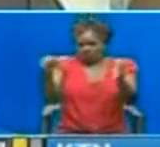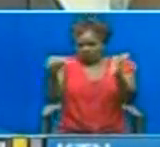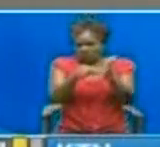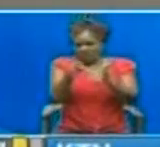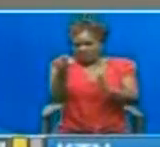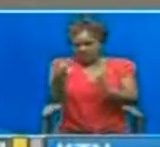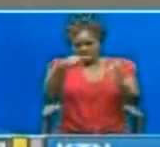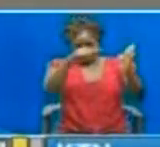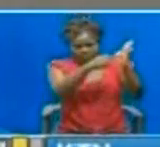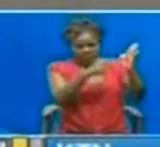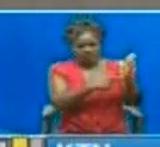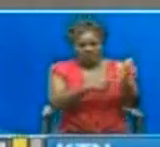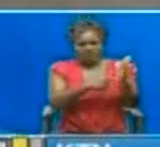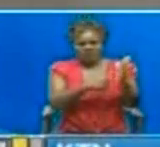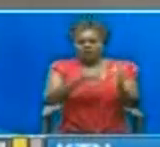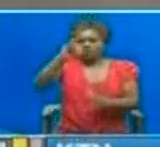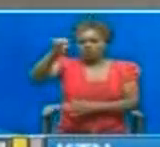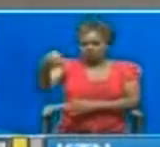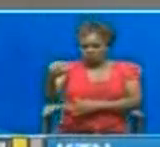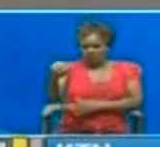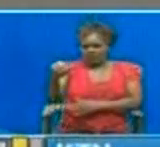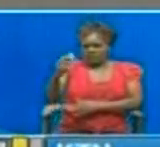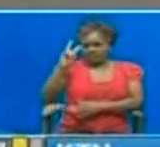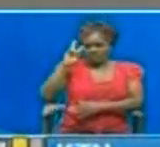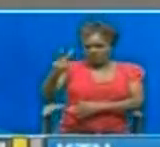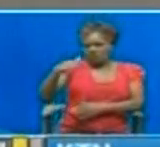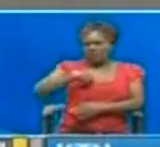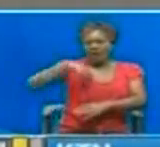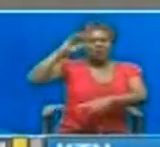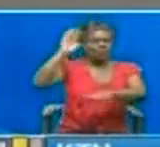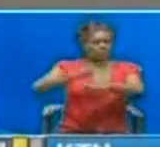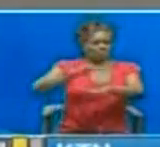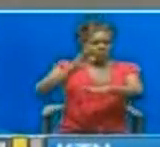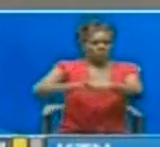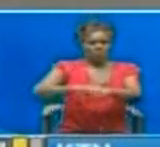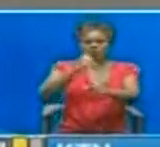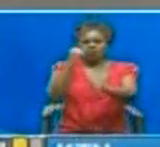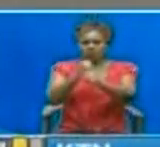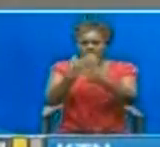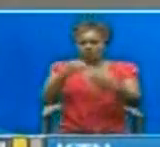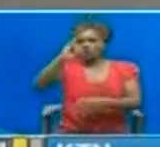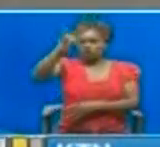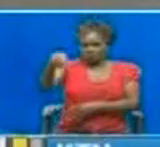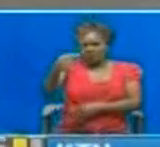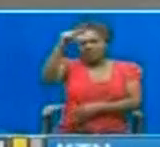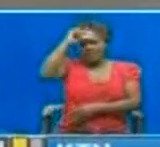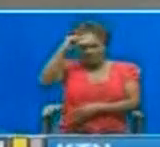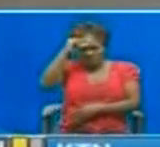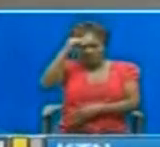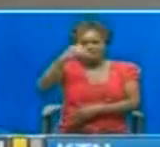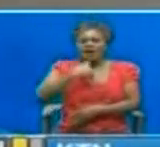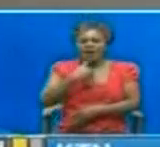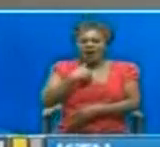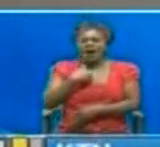far? I think the Jubilee administration, in my view, has done very well. The Jubilee government has embarked on a